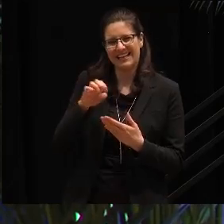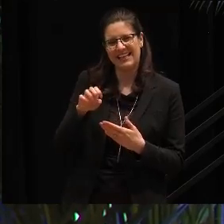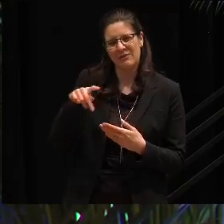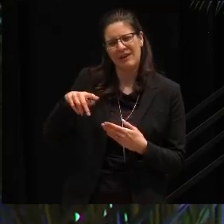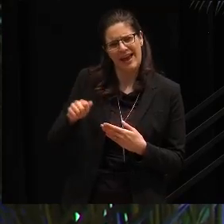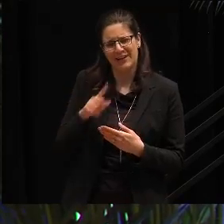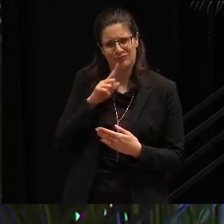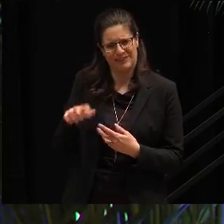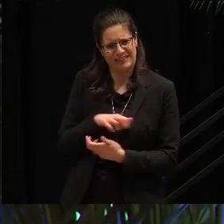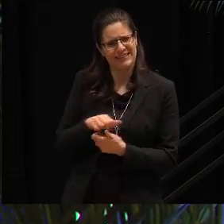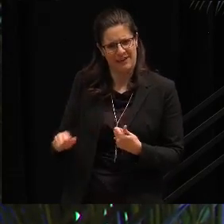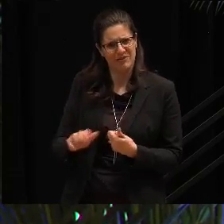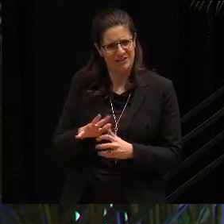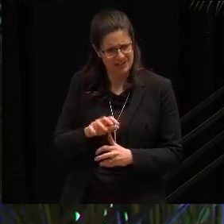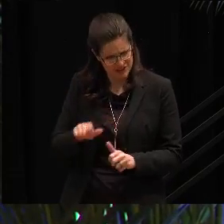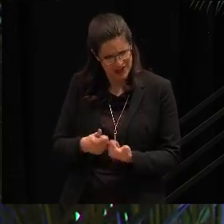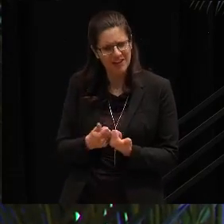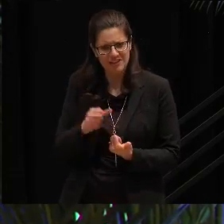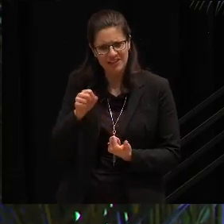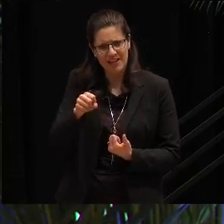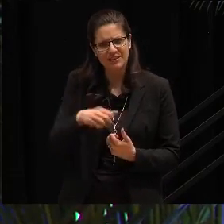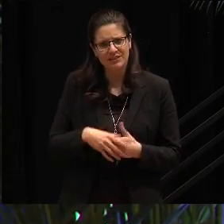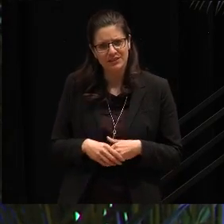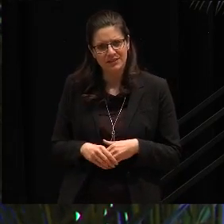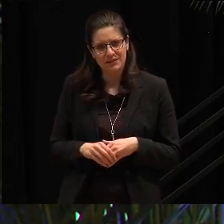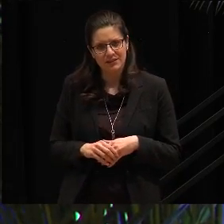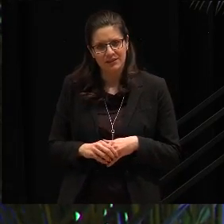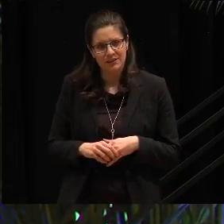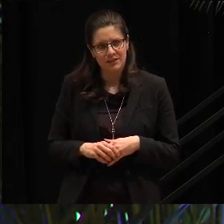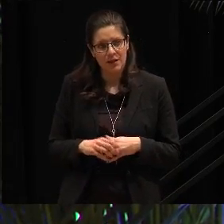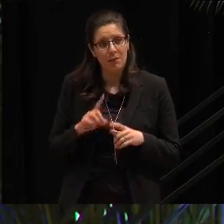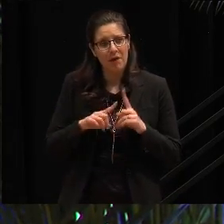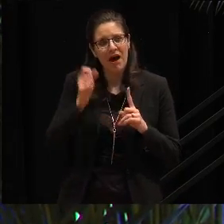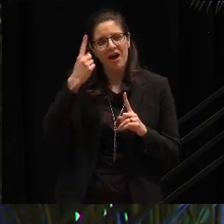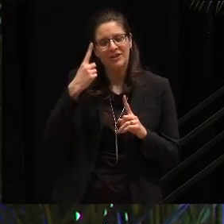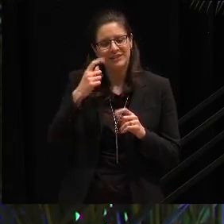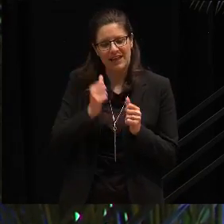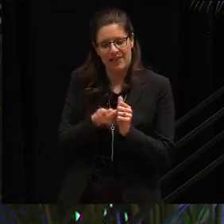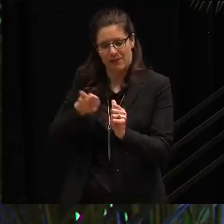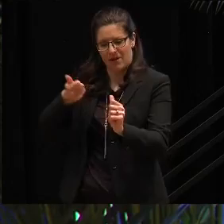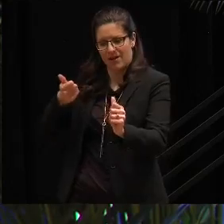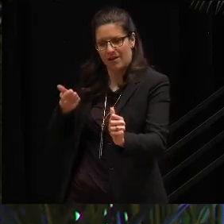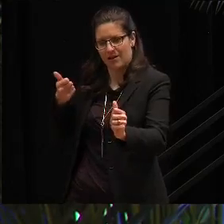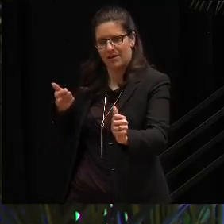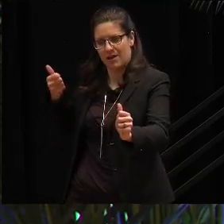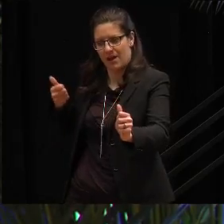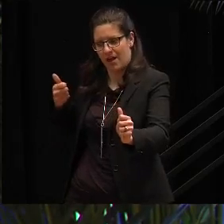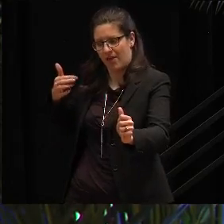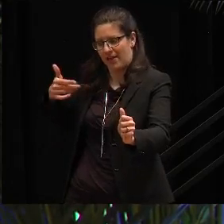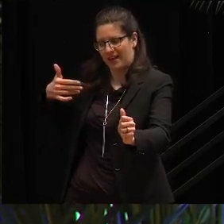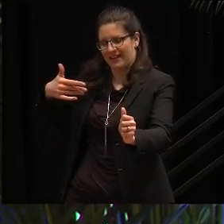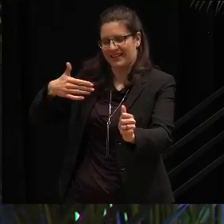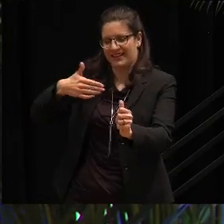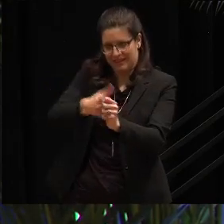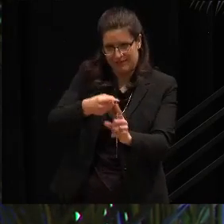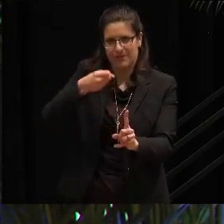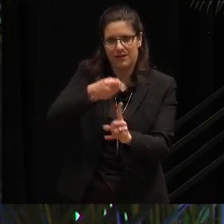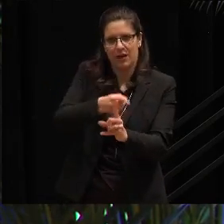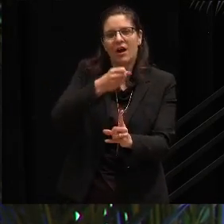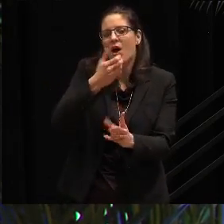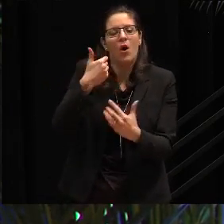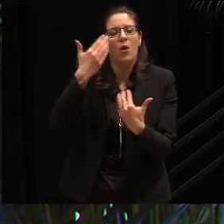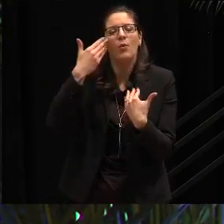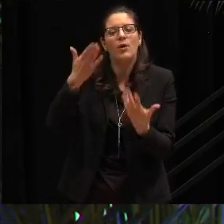damaging and challenging. But the problem is that all of these things have lag times. And we're not going to know the impact that these changes in